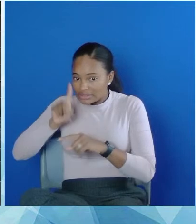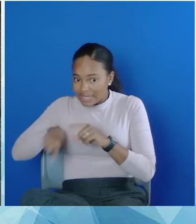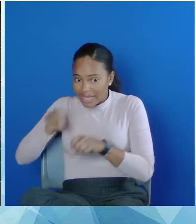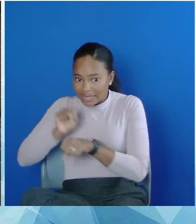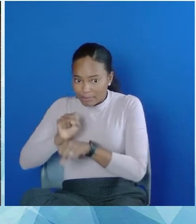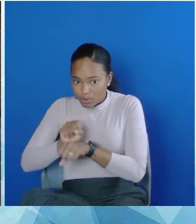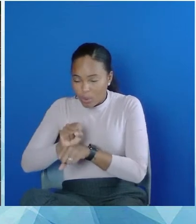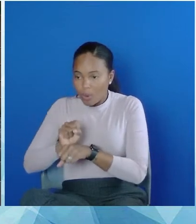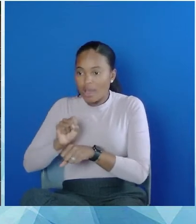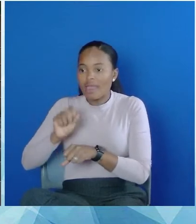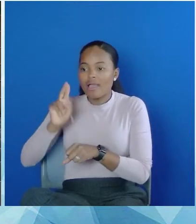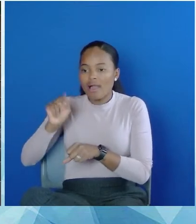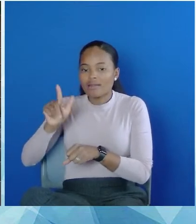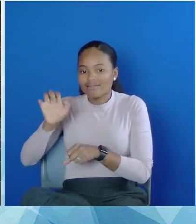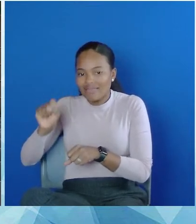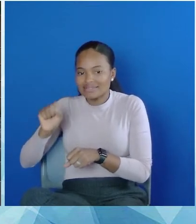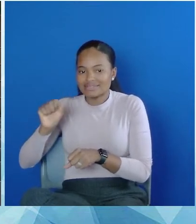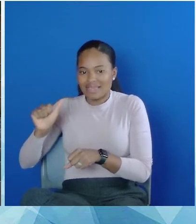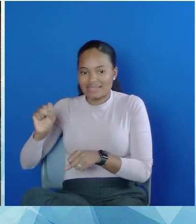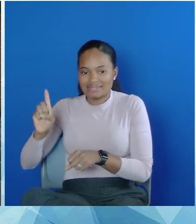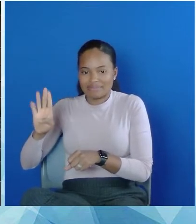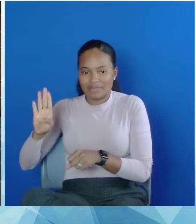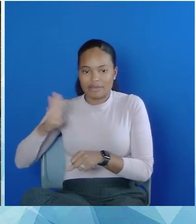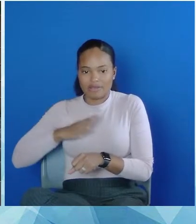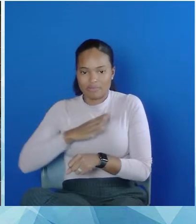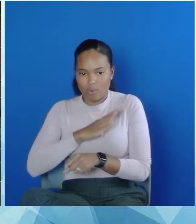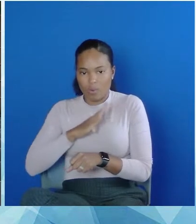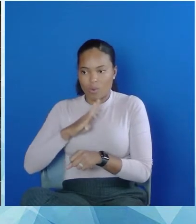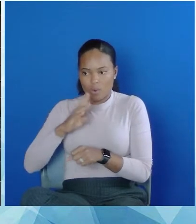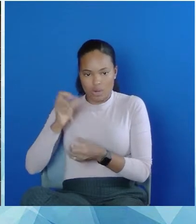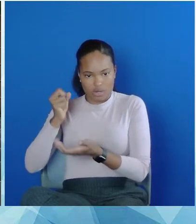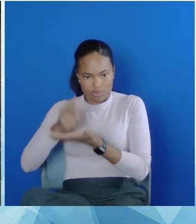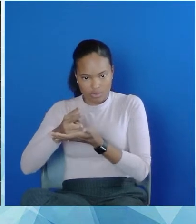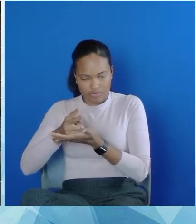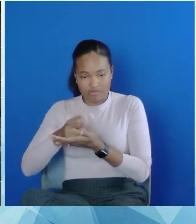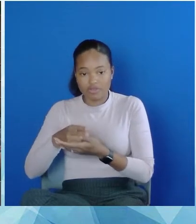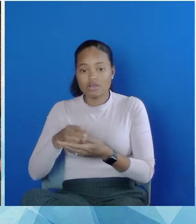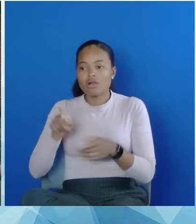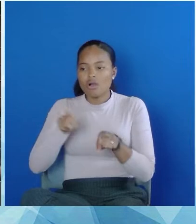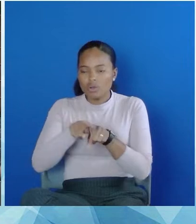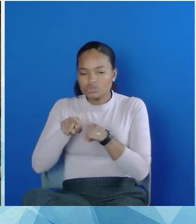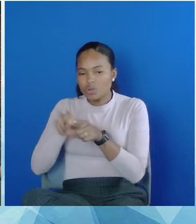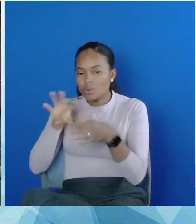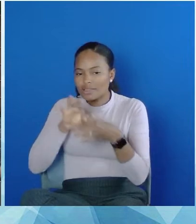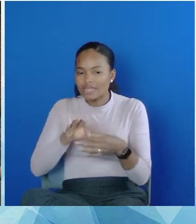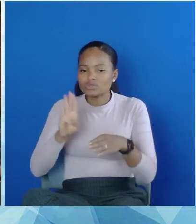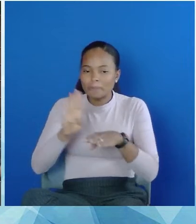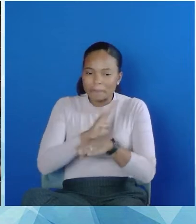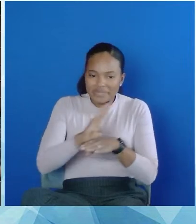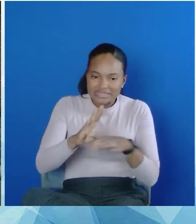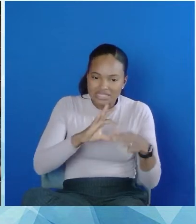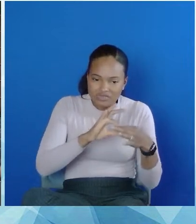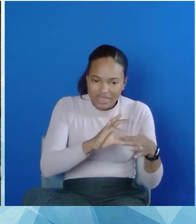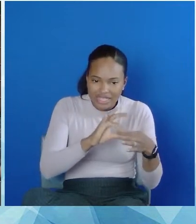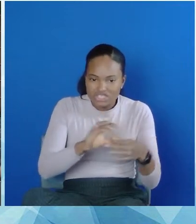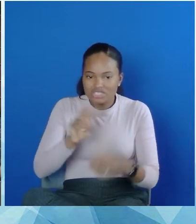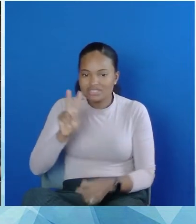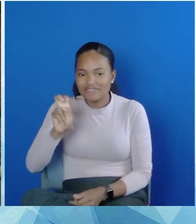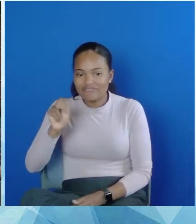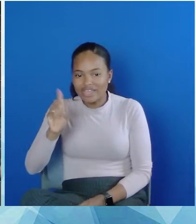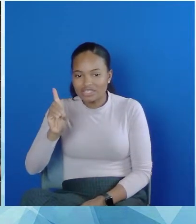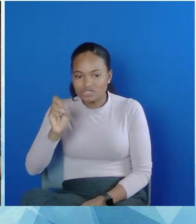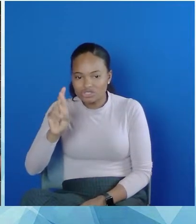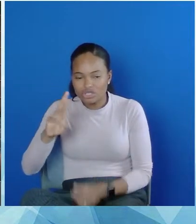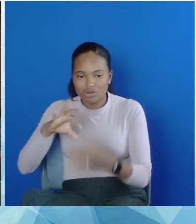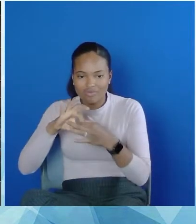consent of the ASDB board. And then it also goes into business relations and vendor relations. So there,